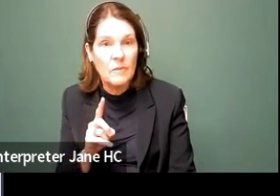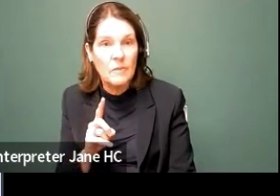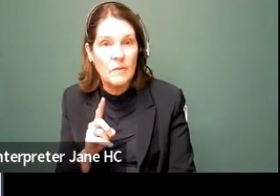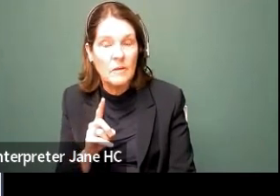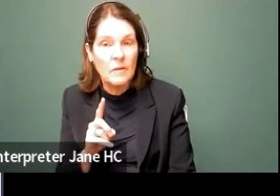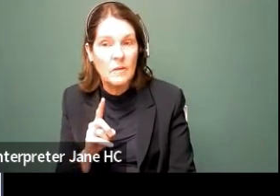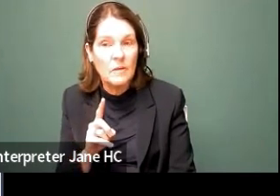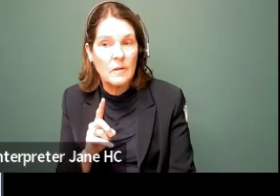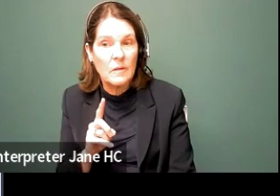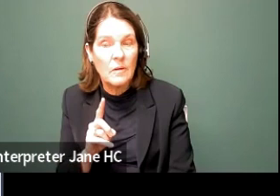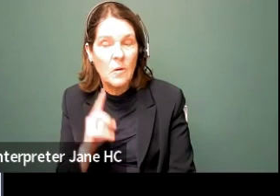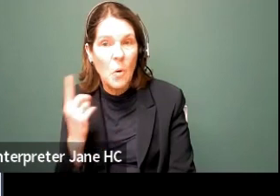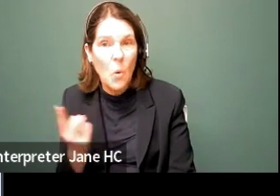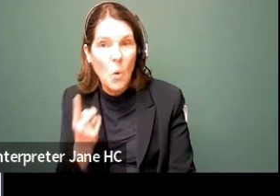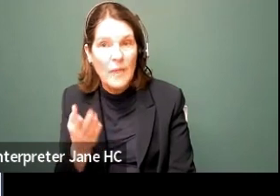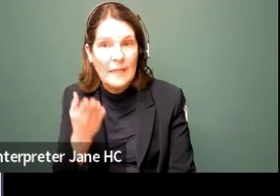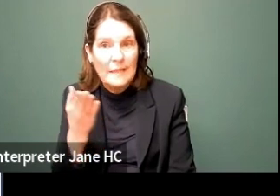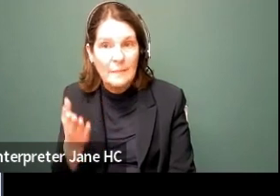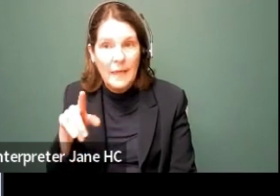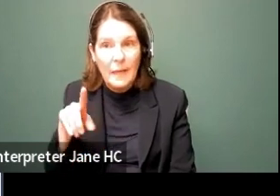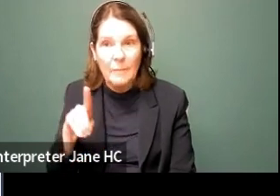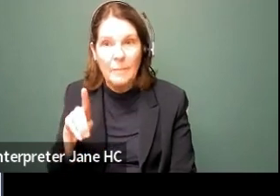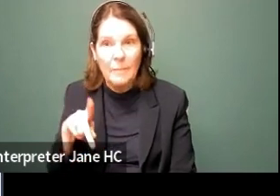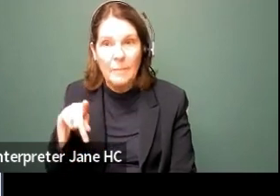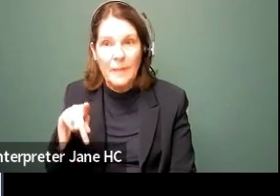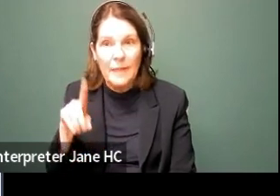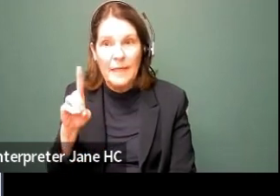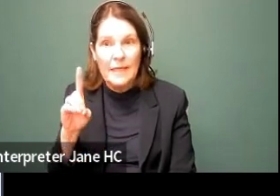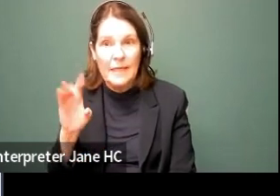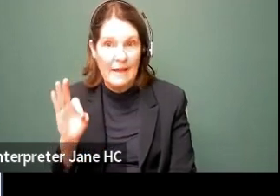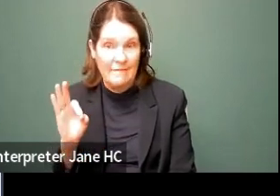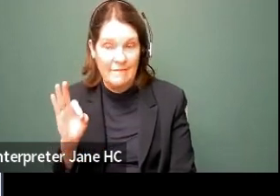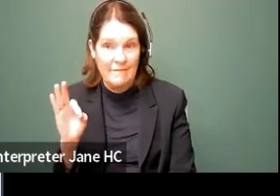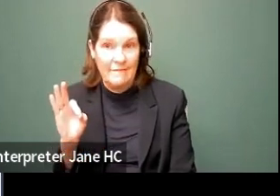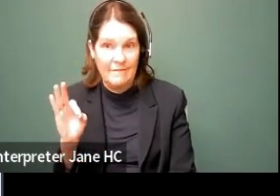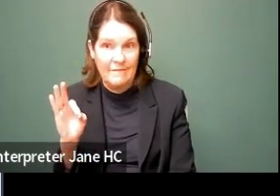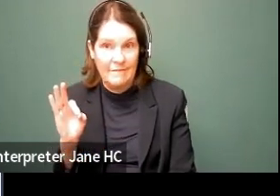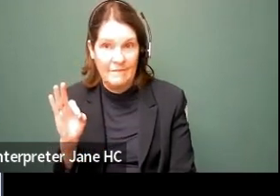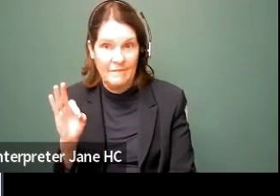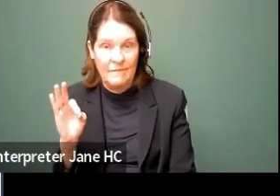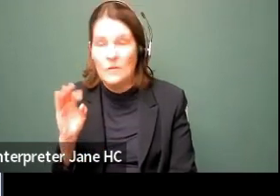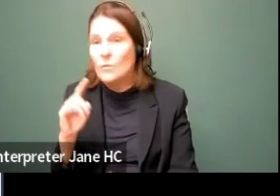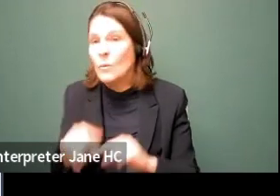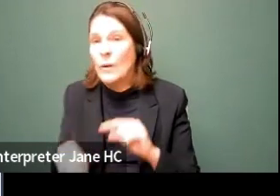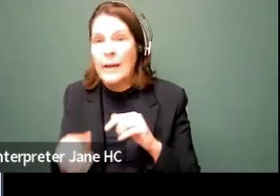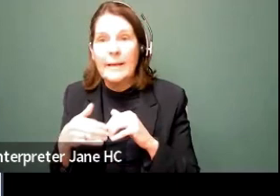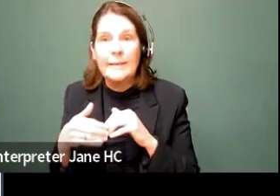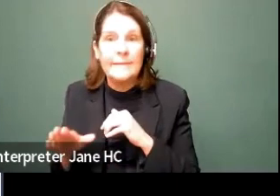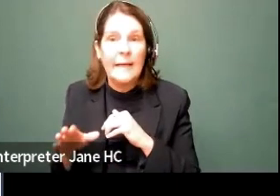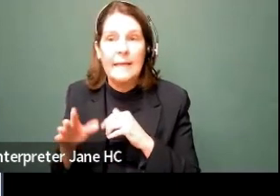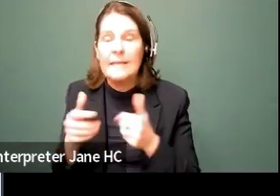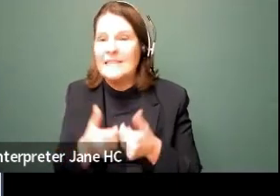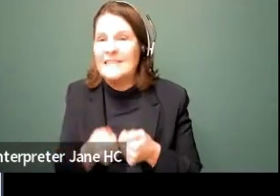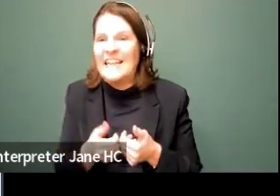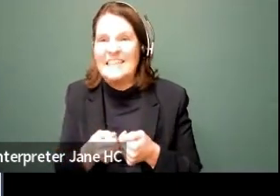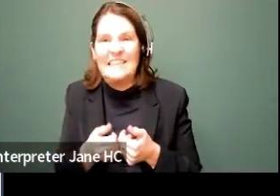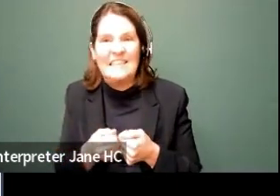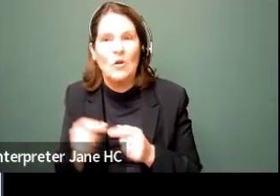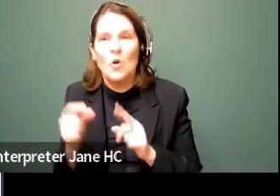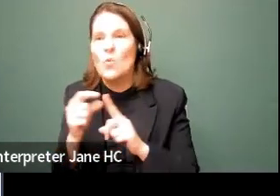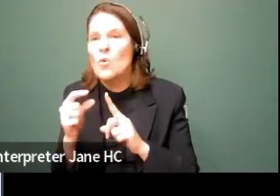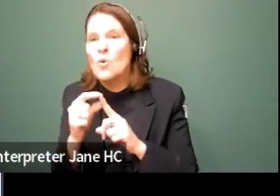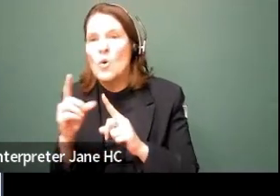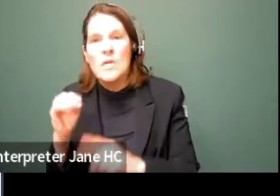that in PDF format. So you can't just send a text document or a Word